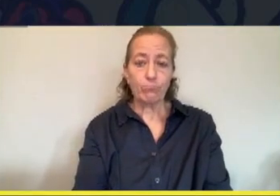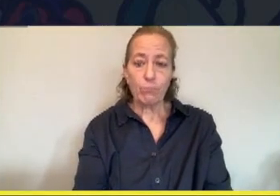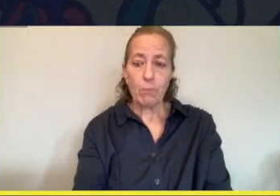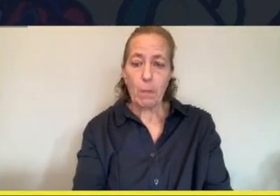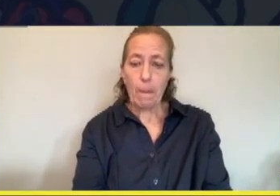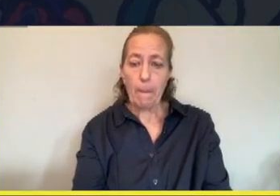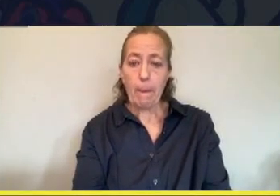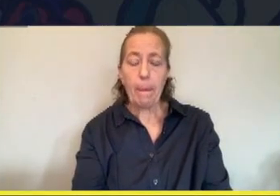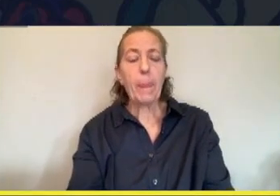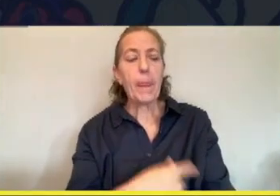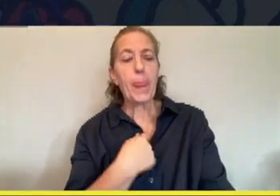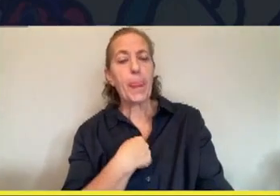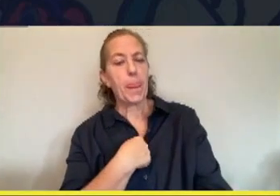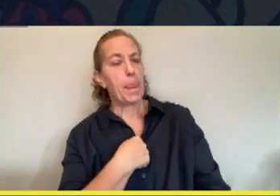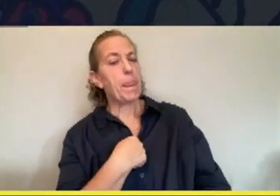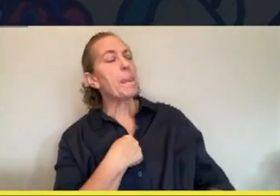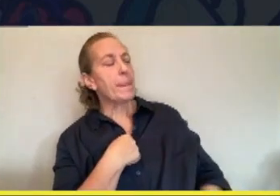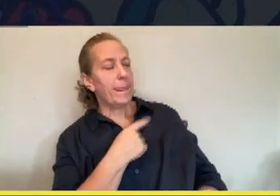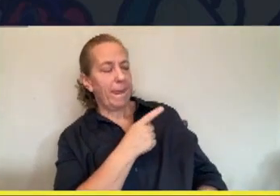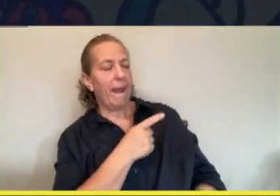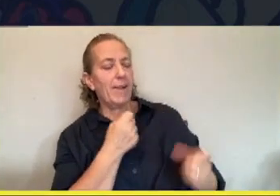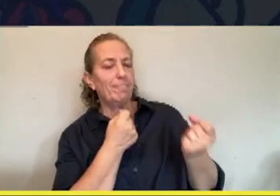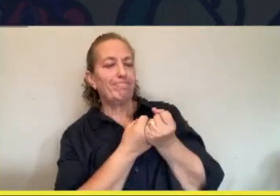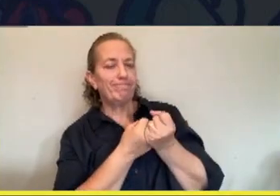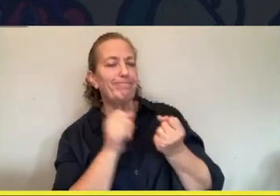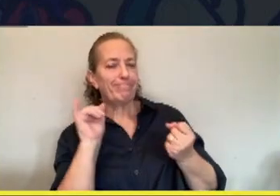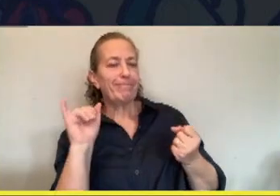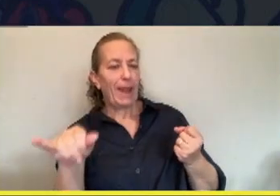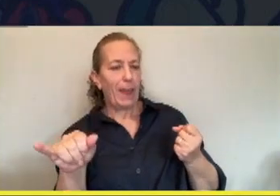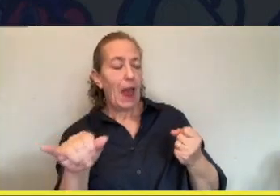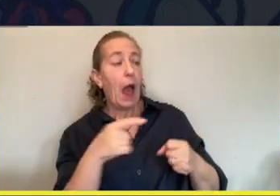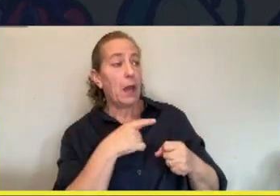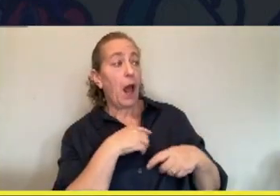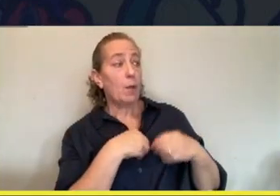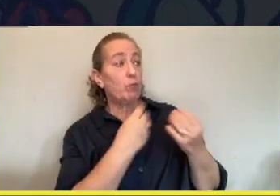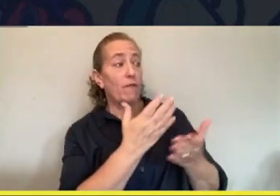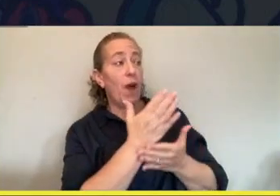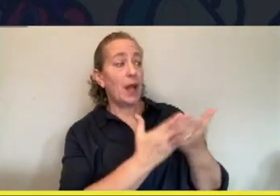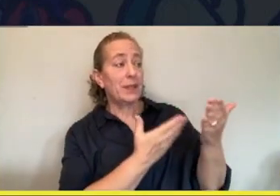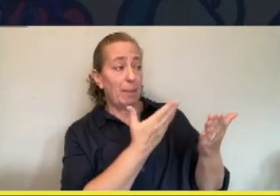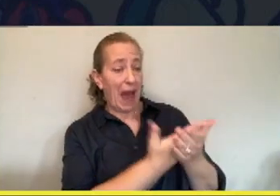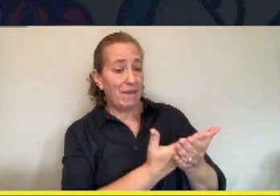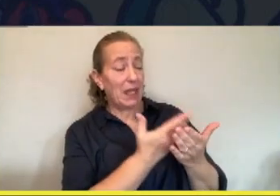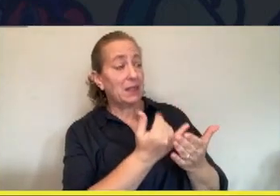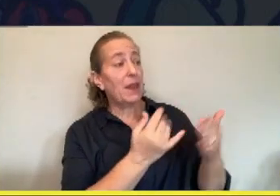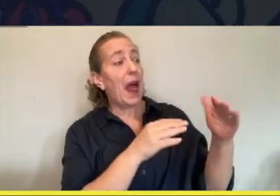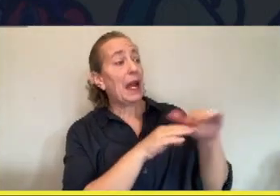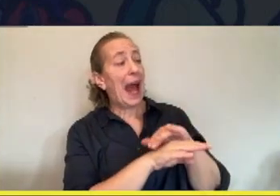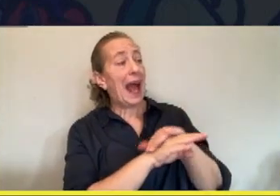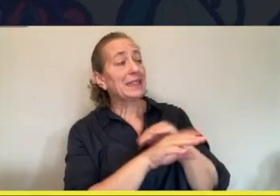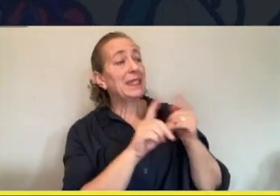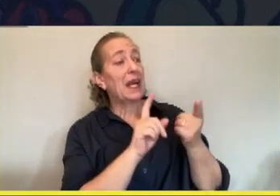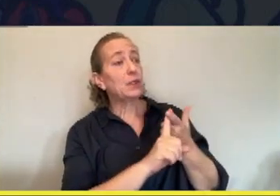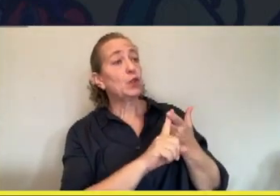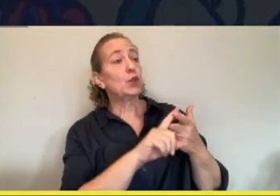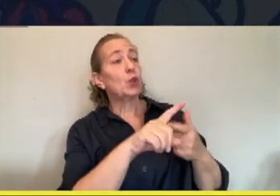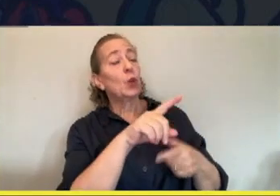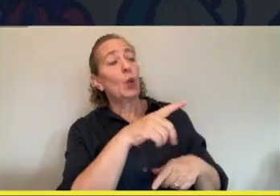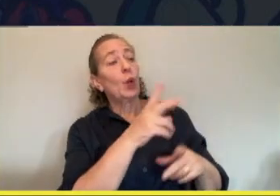actually, our study provides empirical evidence that access to digital, the virtual medical